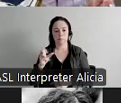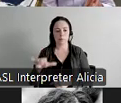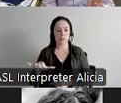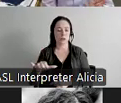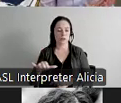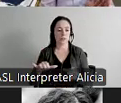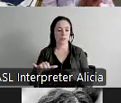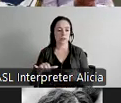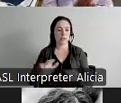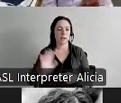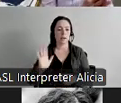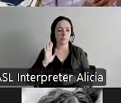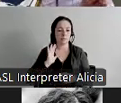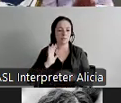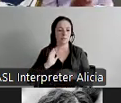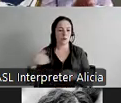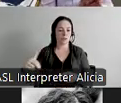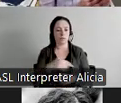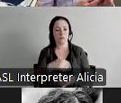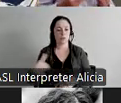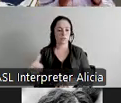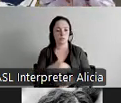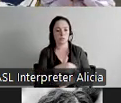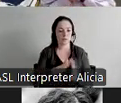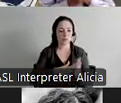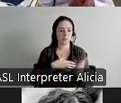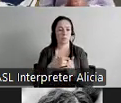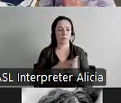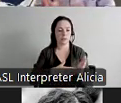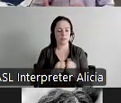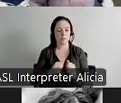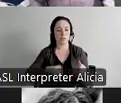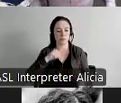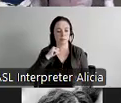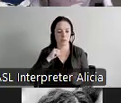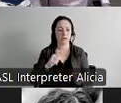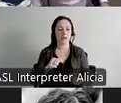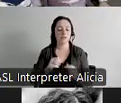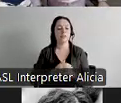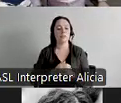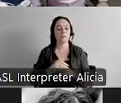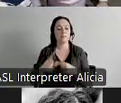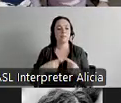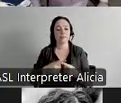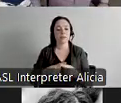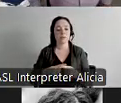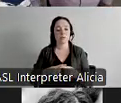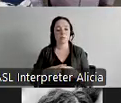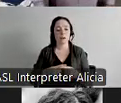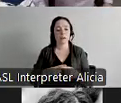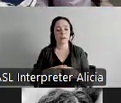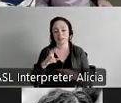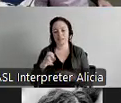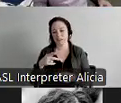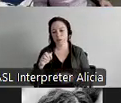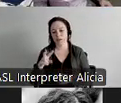had crosswalks painted for Pride. And when the street was repaved, as it